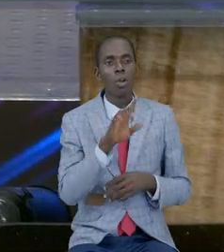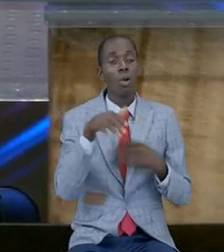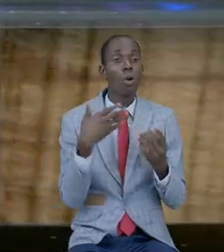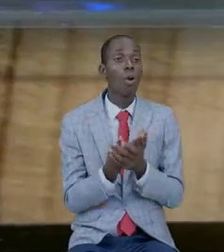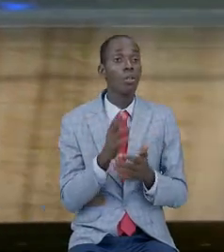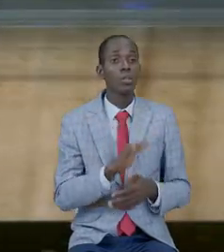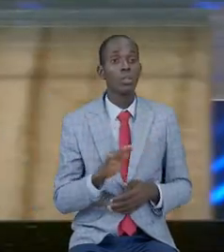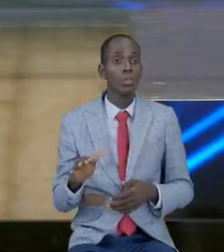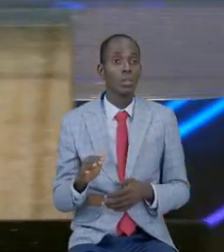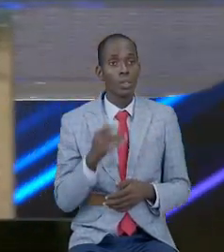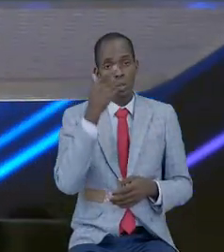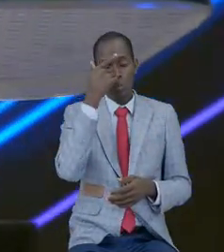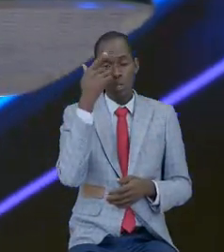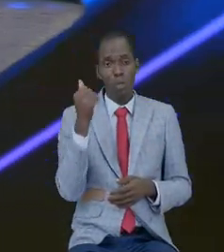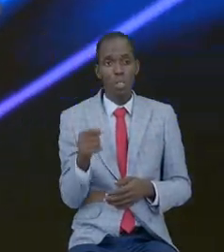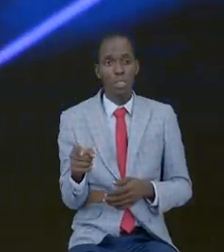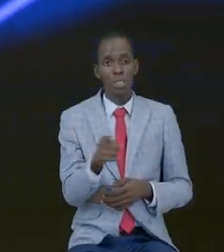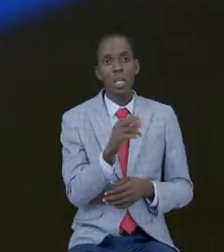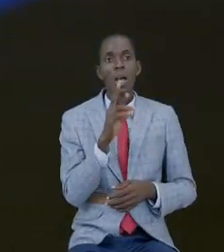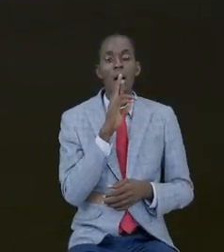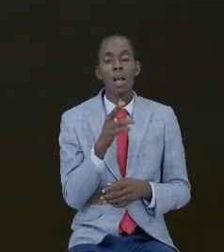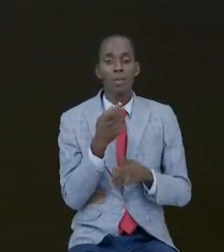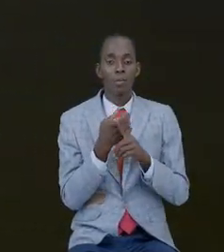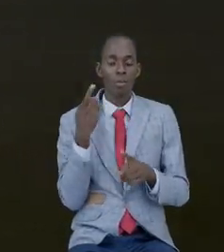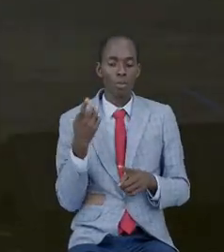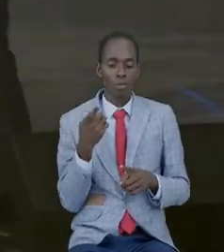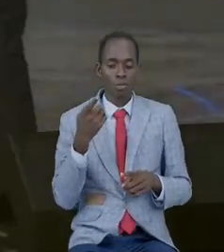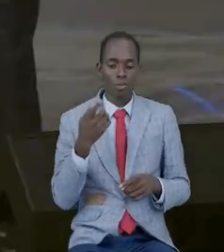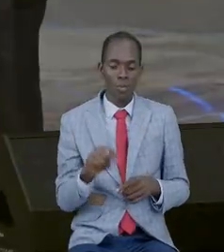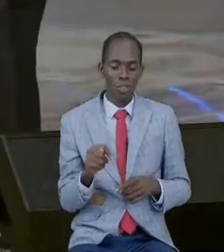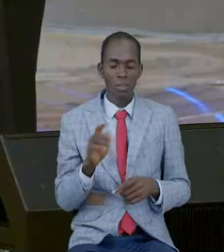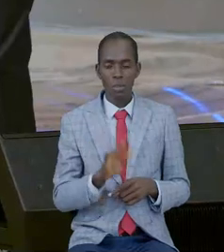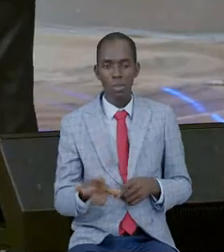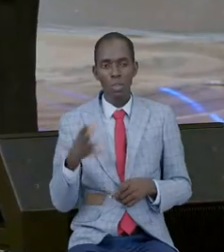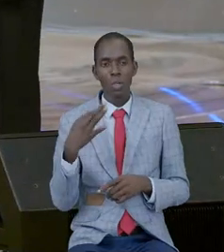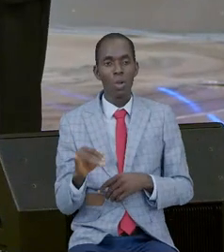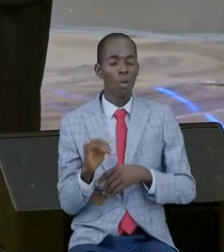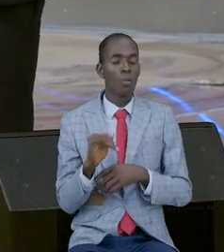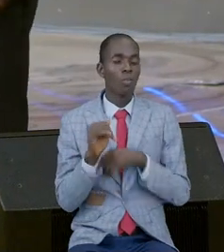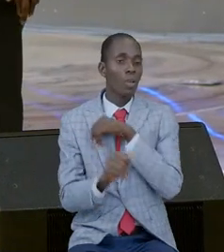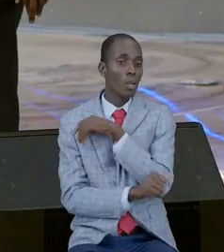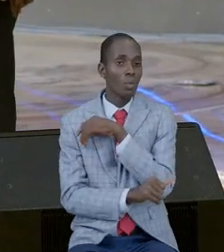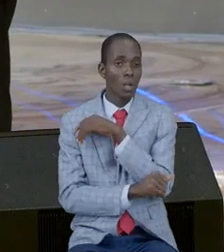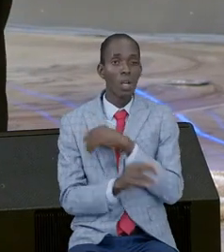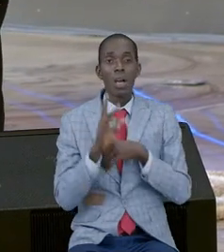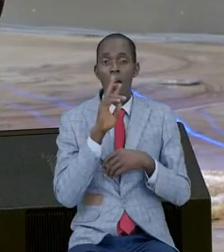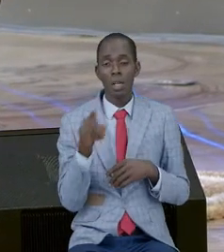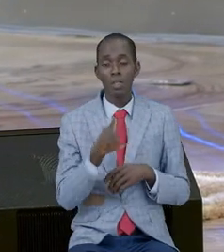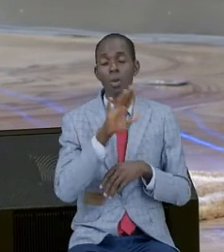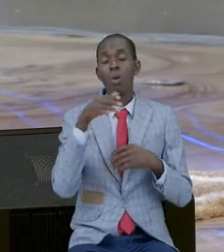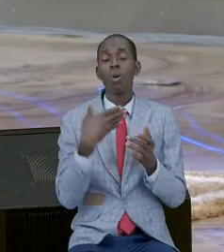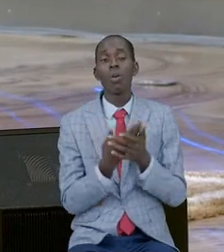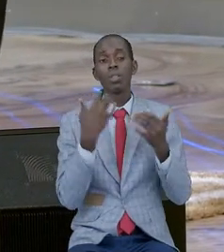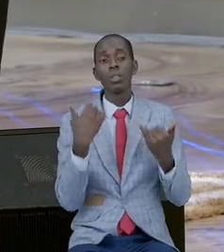neither because of the seed of ibrahim at the all children